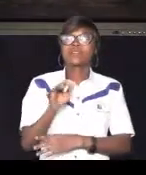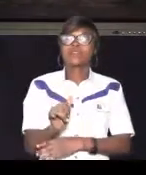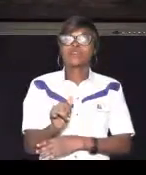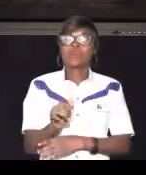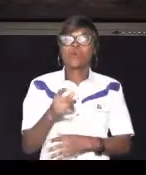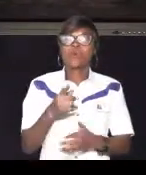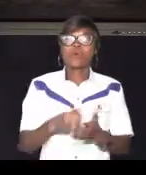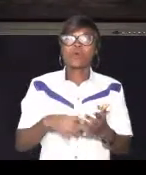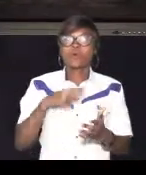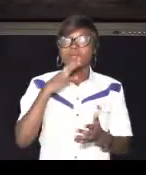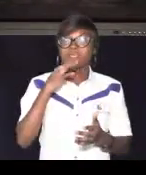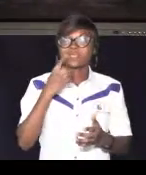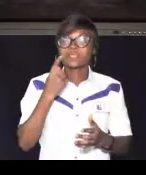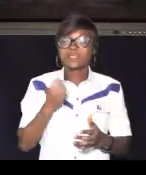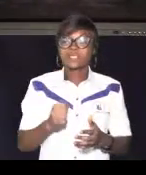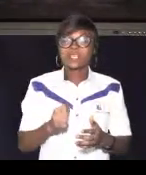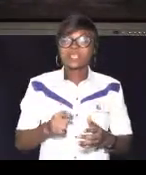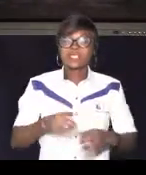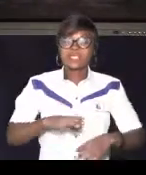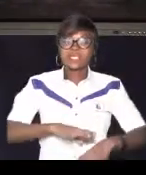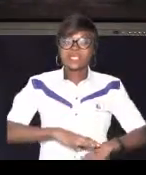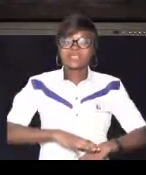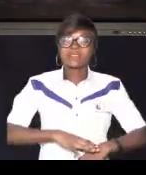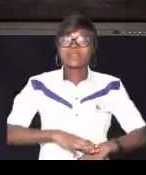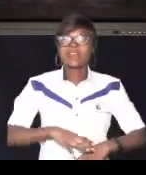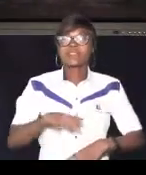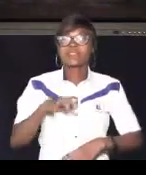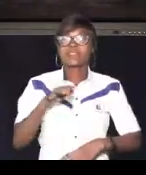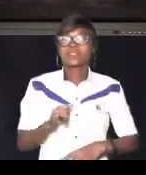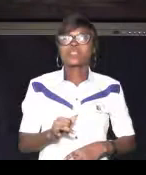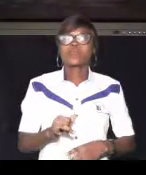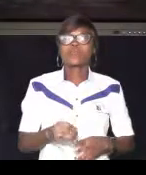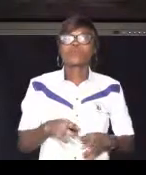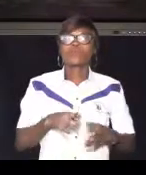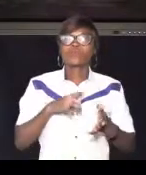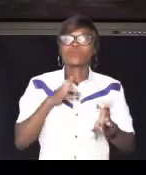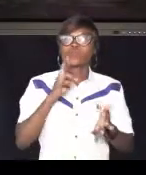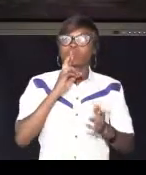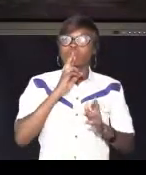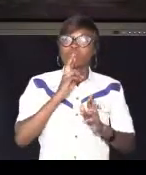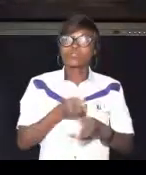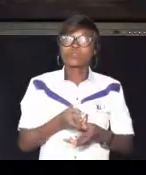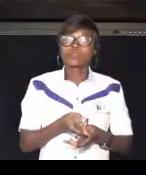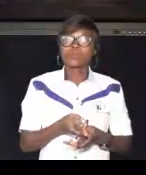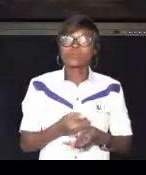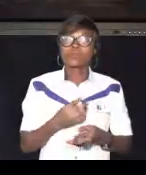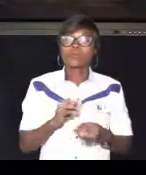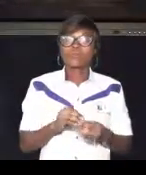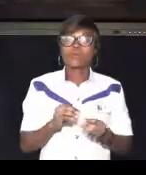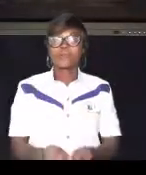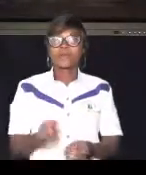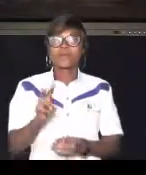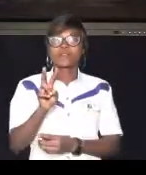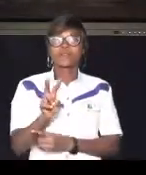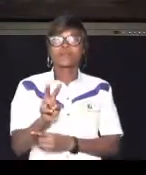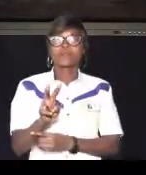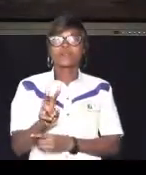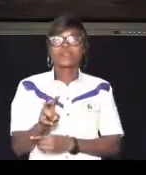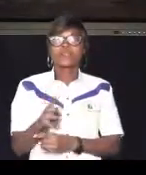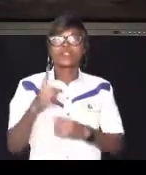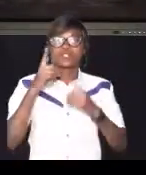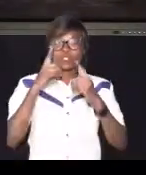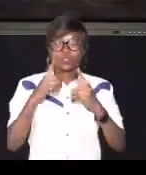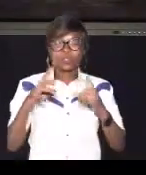Satisfactory. What a satisfactory result. What a satisfactory result. Number